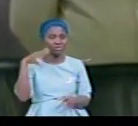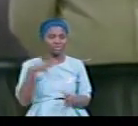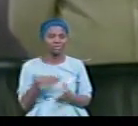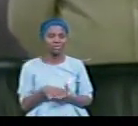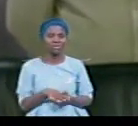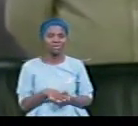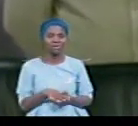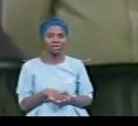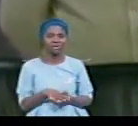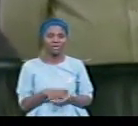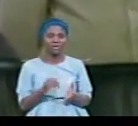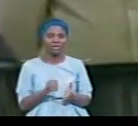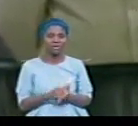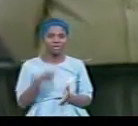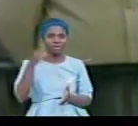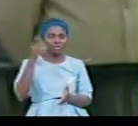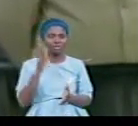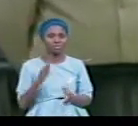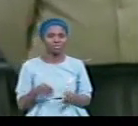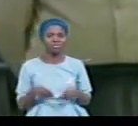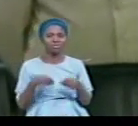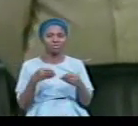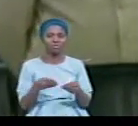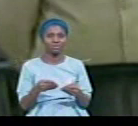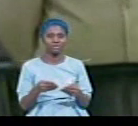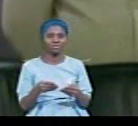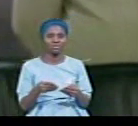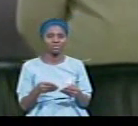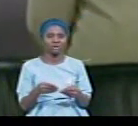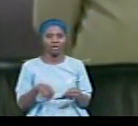that God gave the other apostles